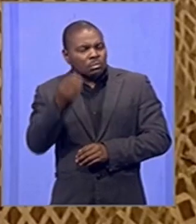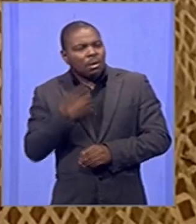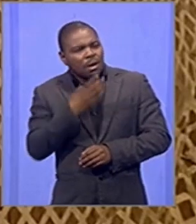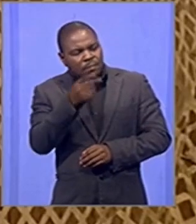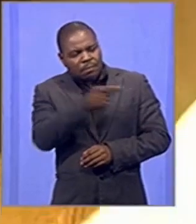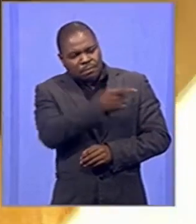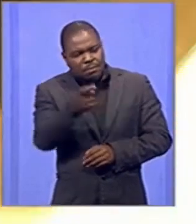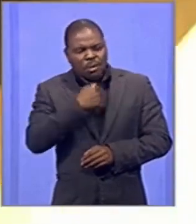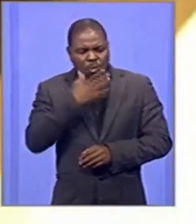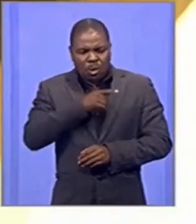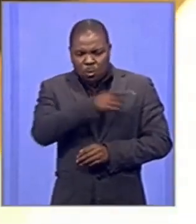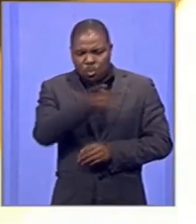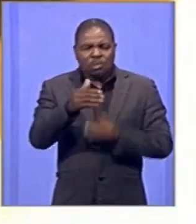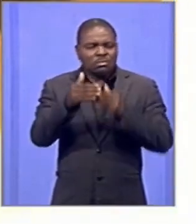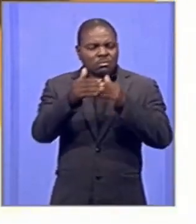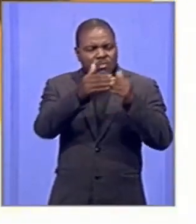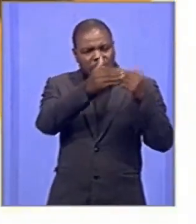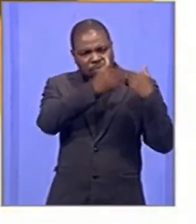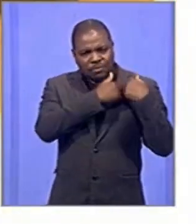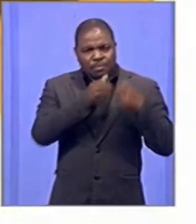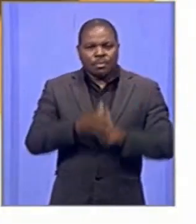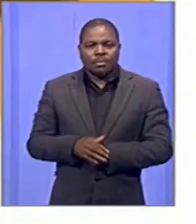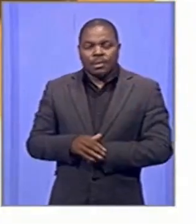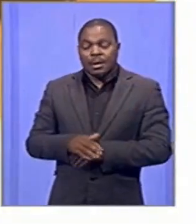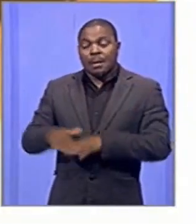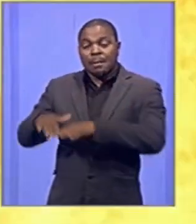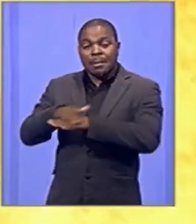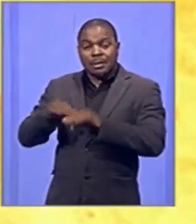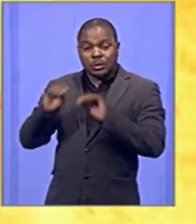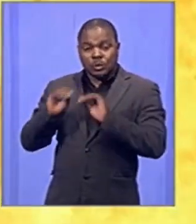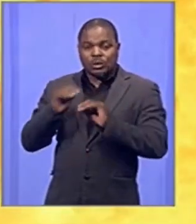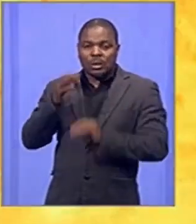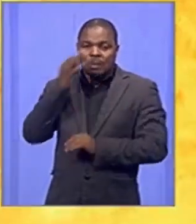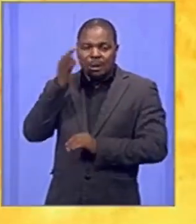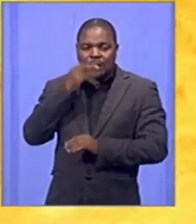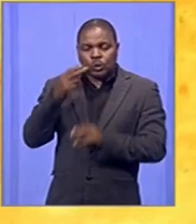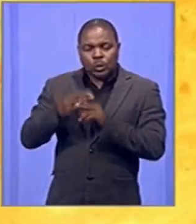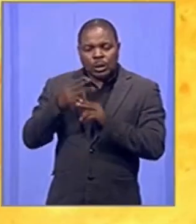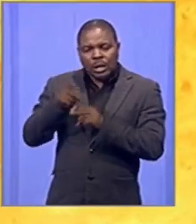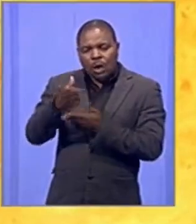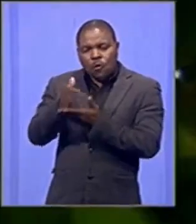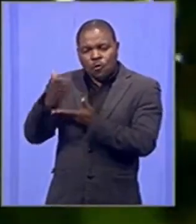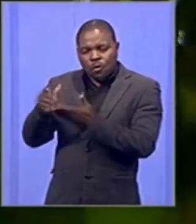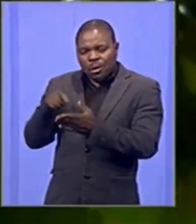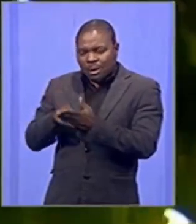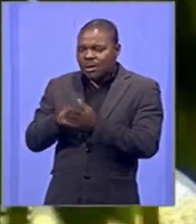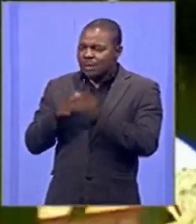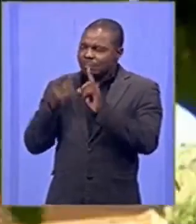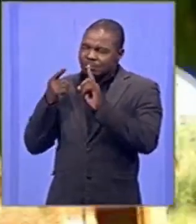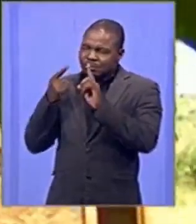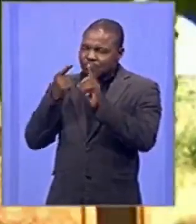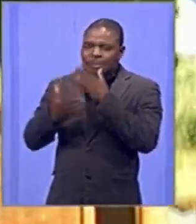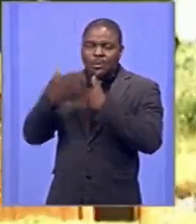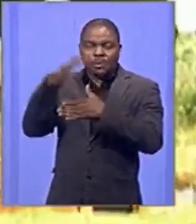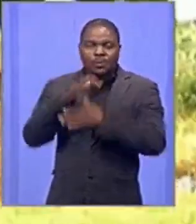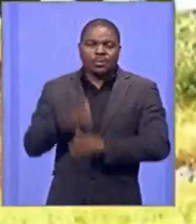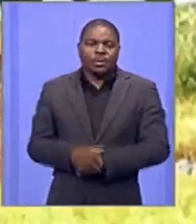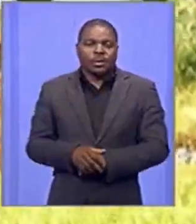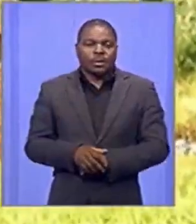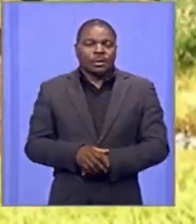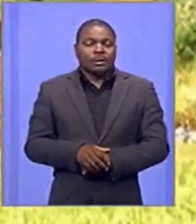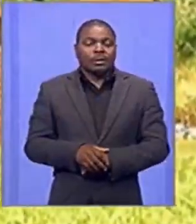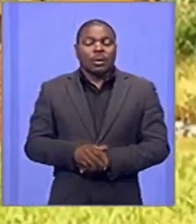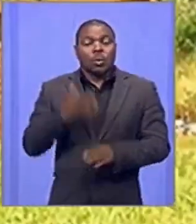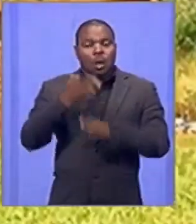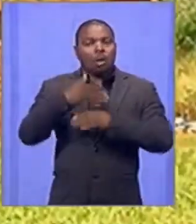be safe. Lefapha la Thuto ya Motheo le re phediso ya matlwana a mekoti ke ntlha e ka sehlong ho lona. Work is taking place. The Director